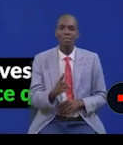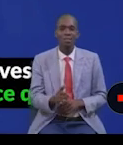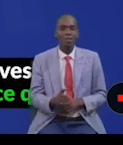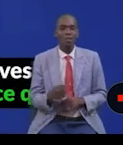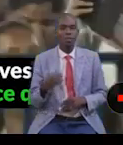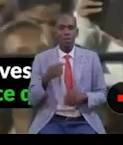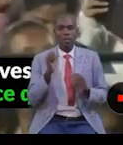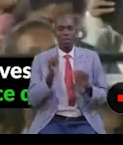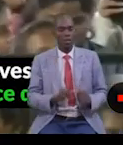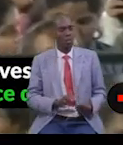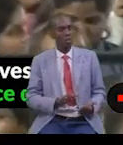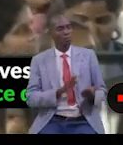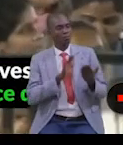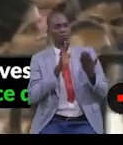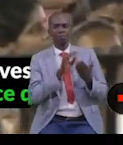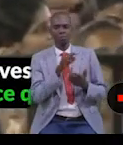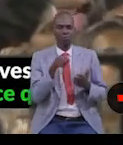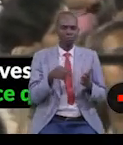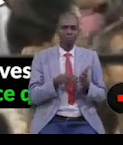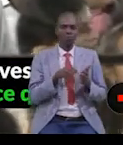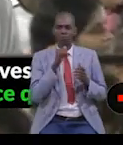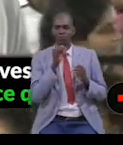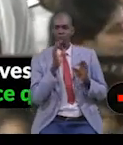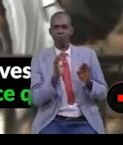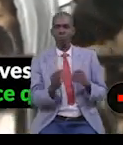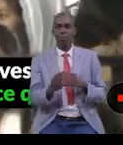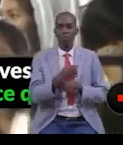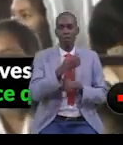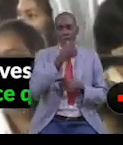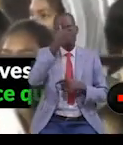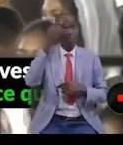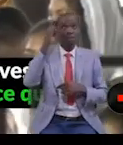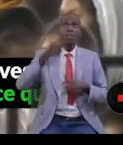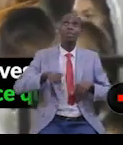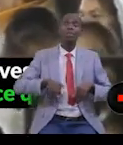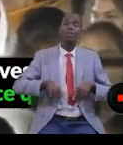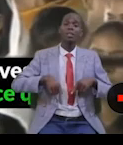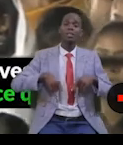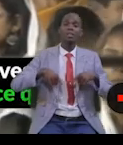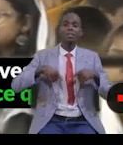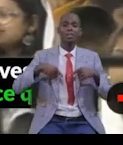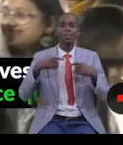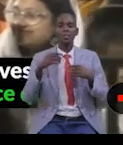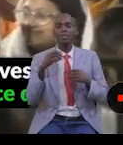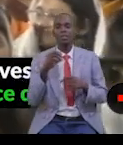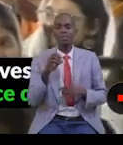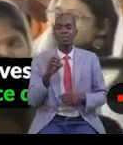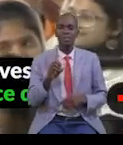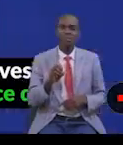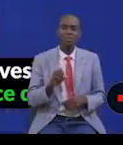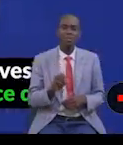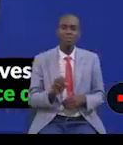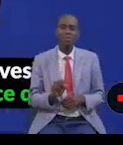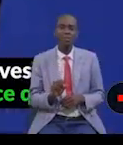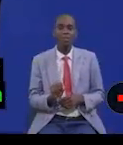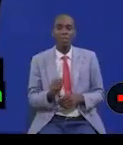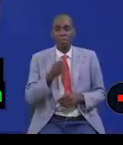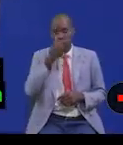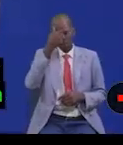assurance this child can face uncertain days because he